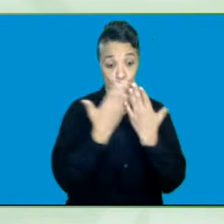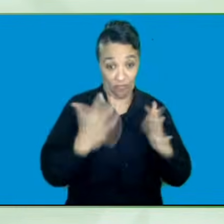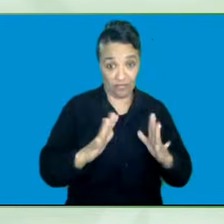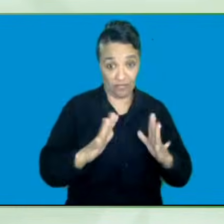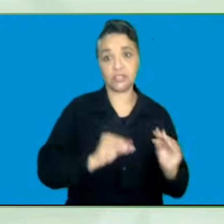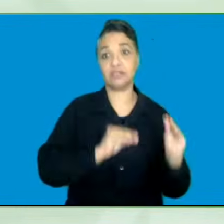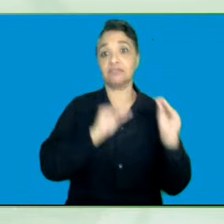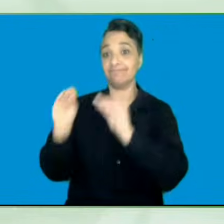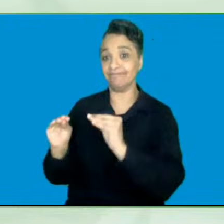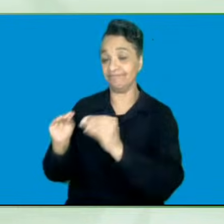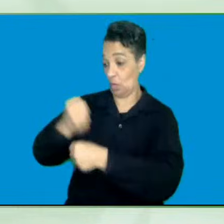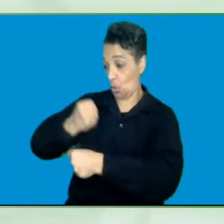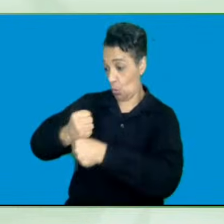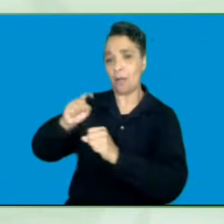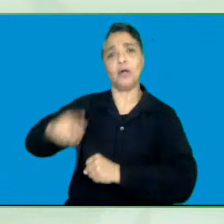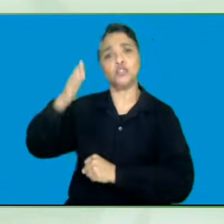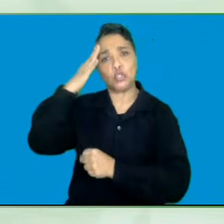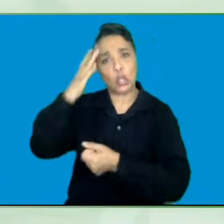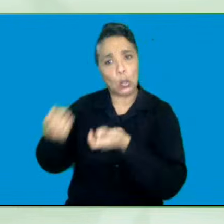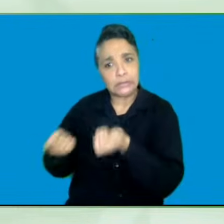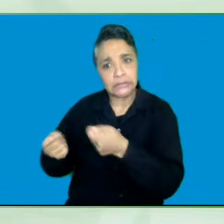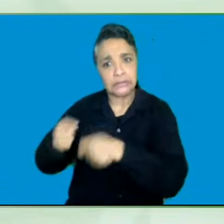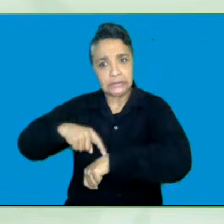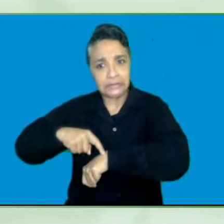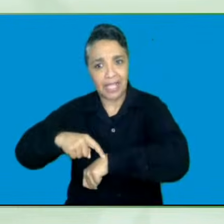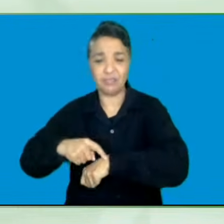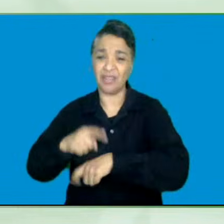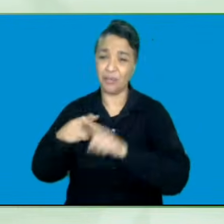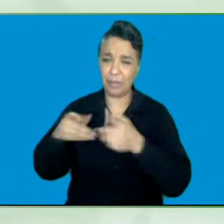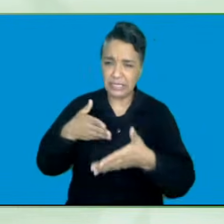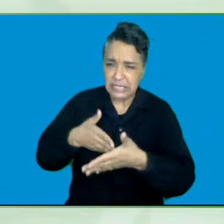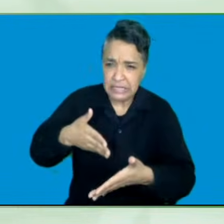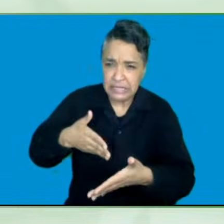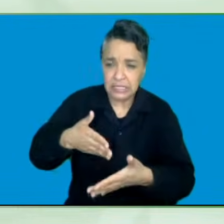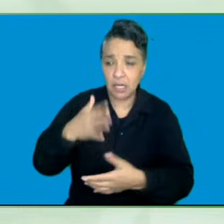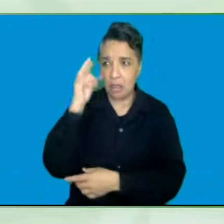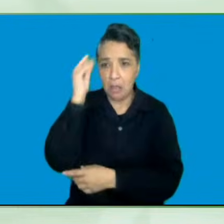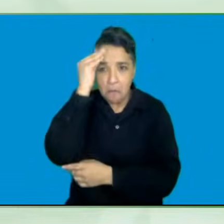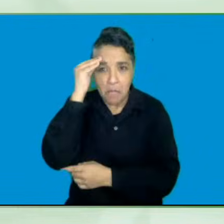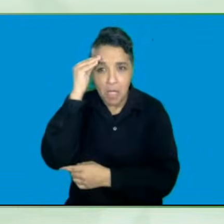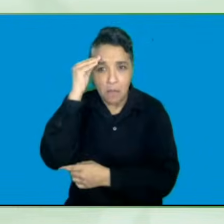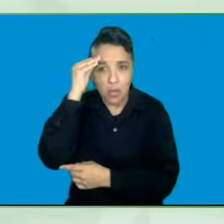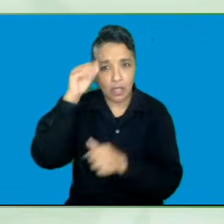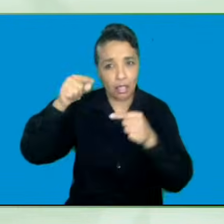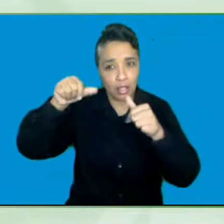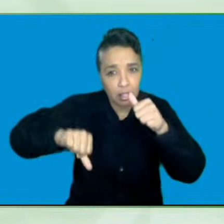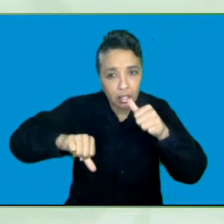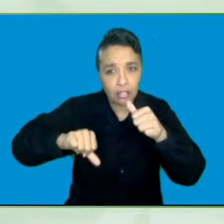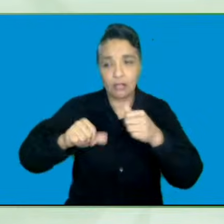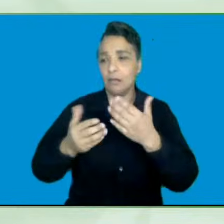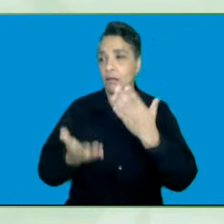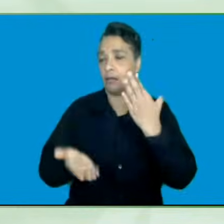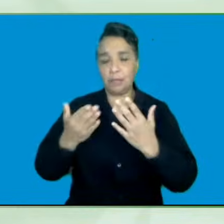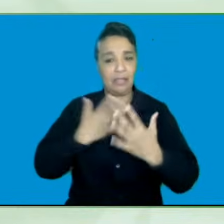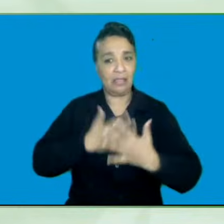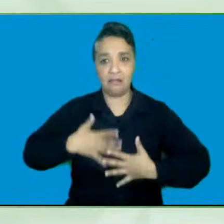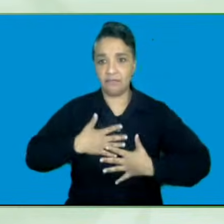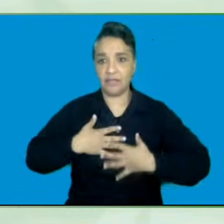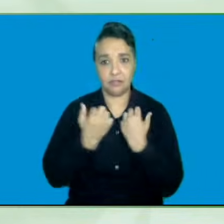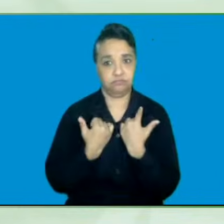for learners with memory difficulties, or perhaps for learners who can become overwhelmed with